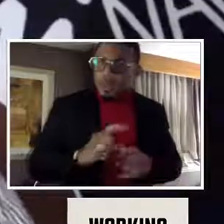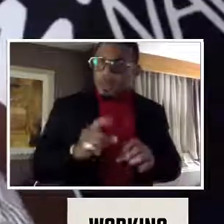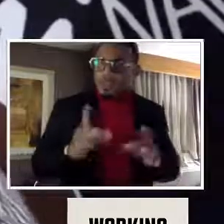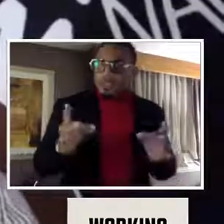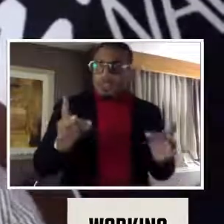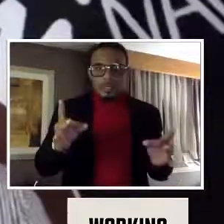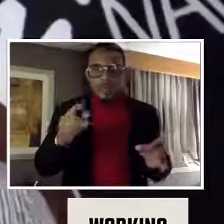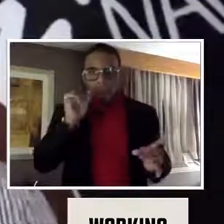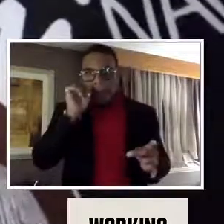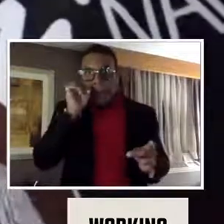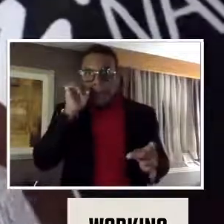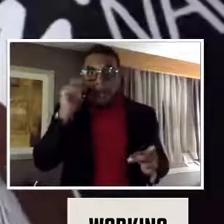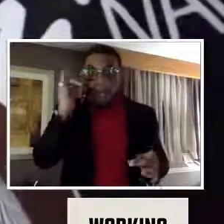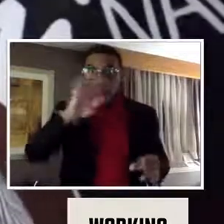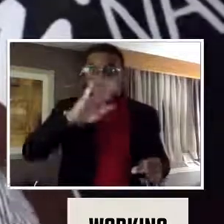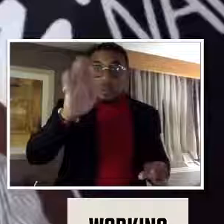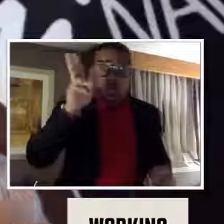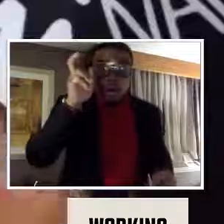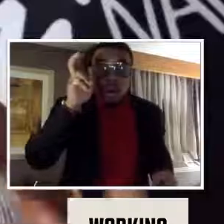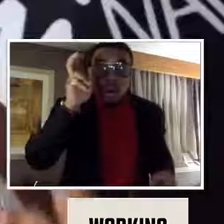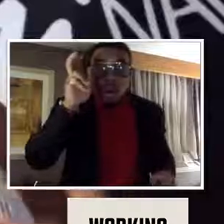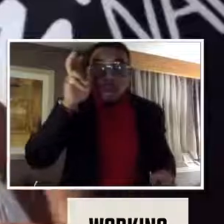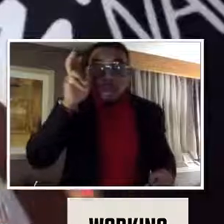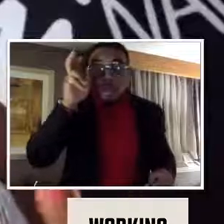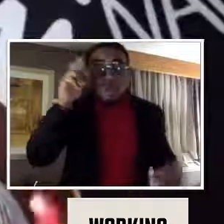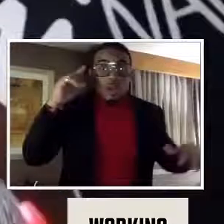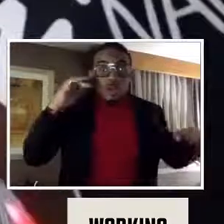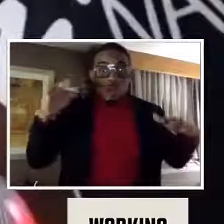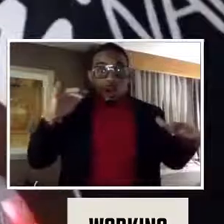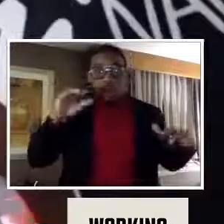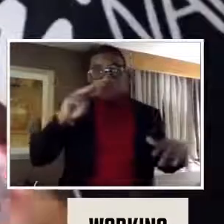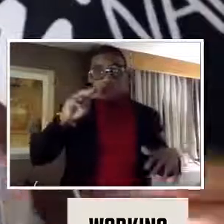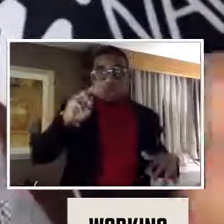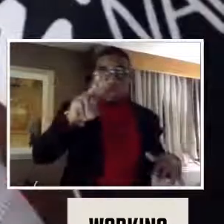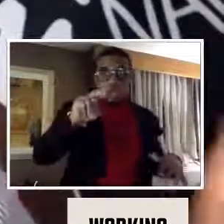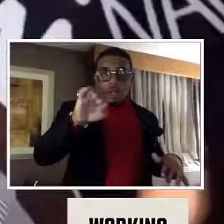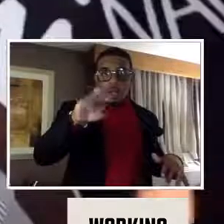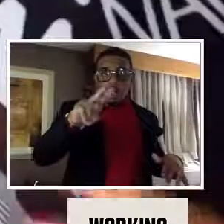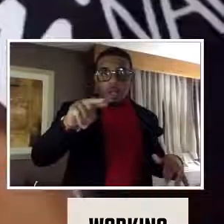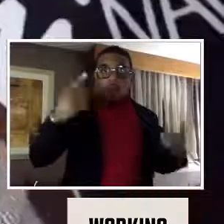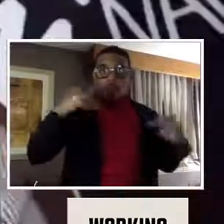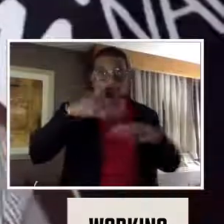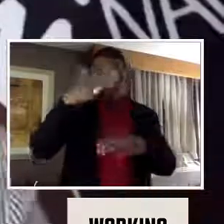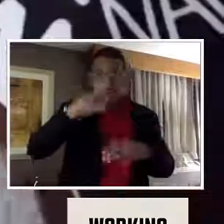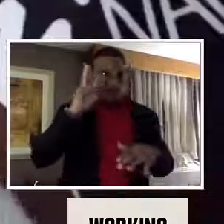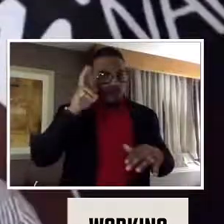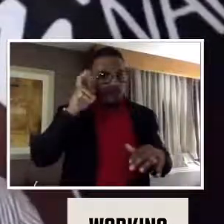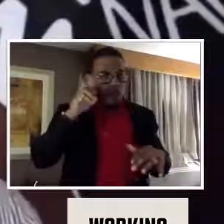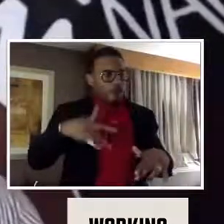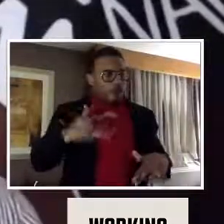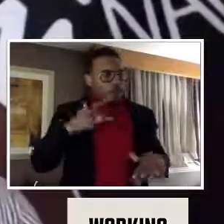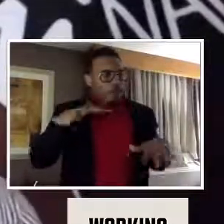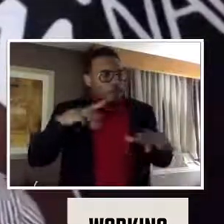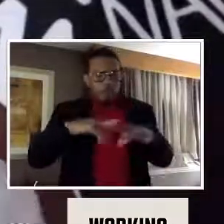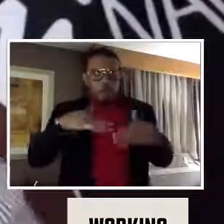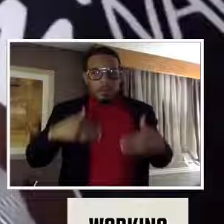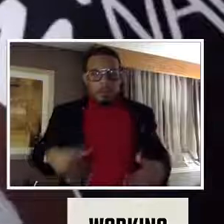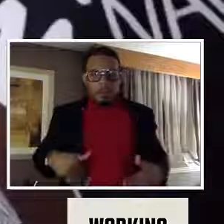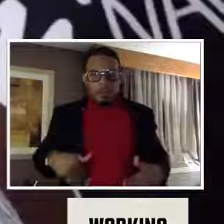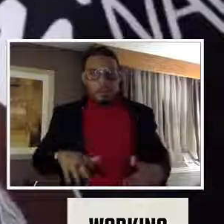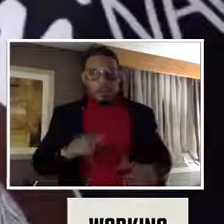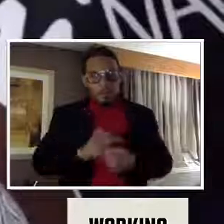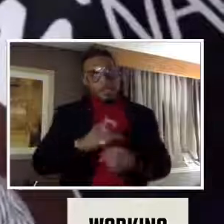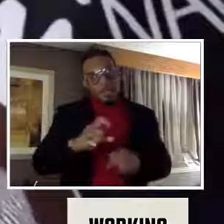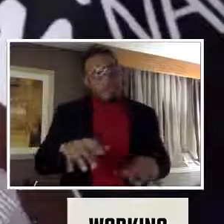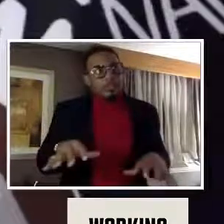you tense is when, if you've never heard the noise munition happen in front of you, if you've never felt what that does to your body, that'll